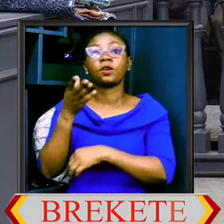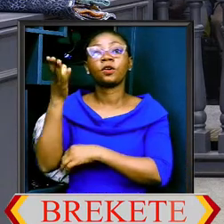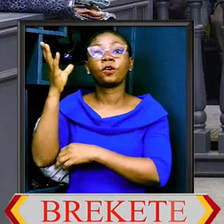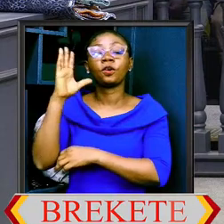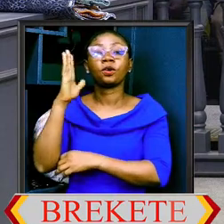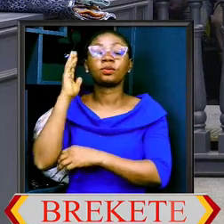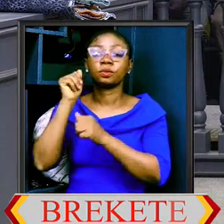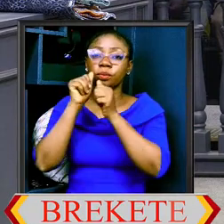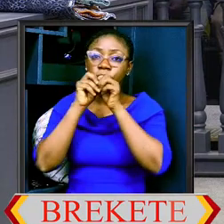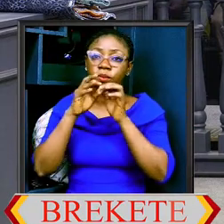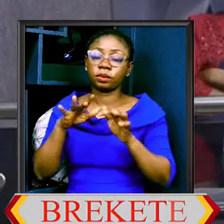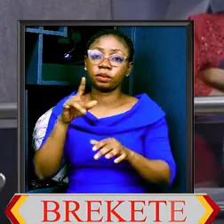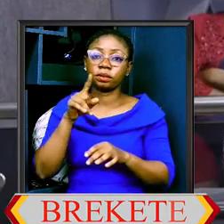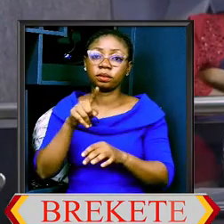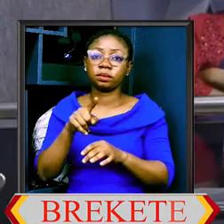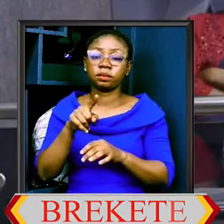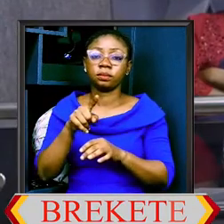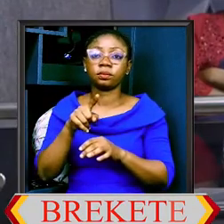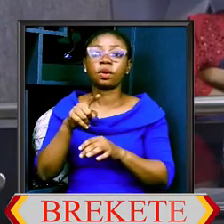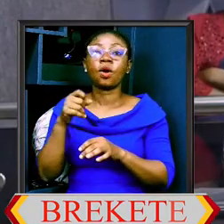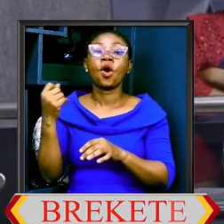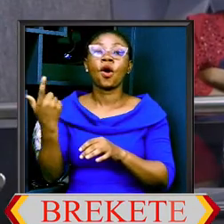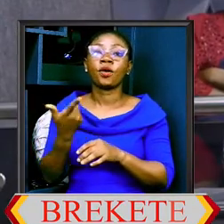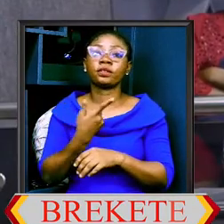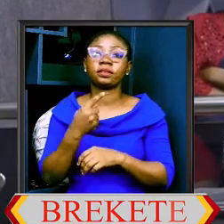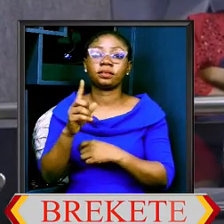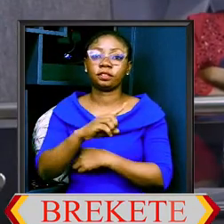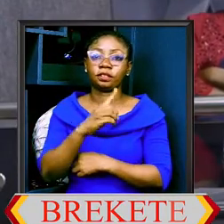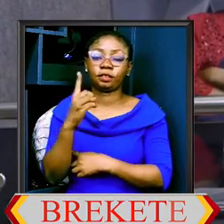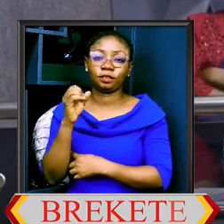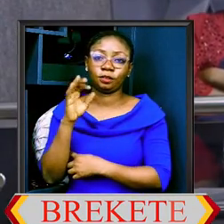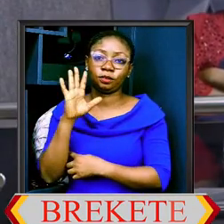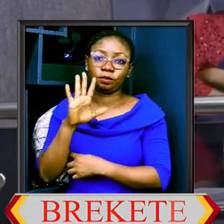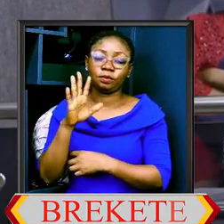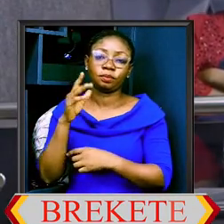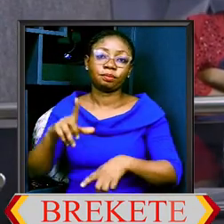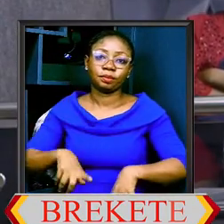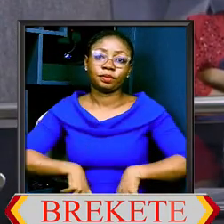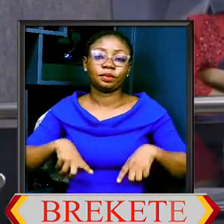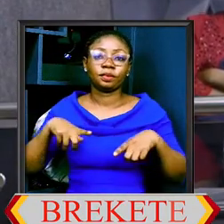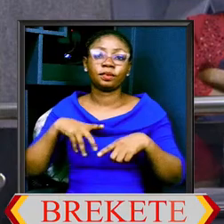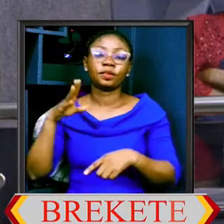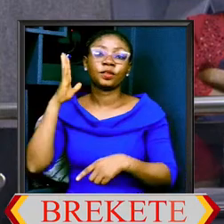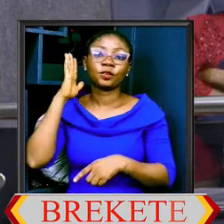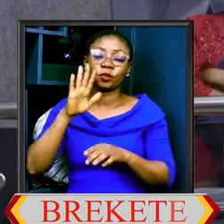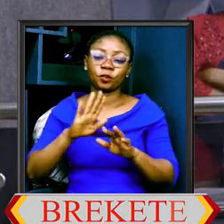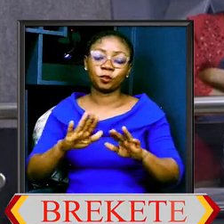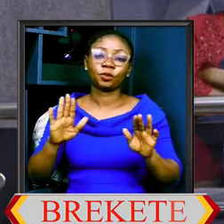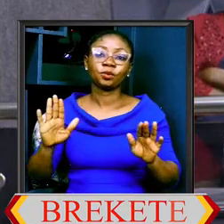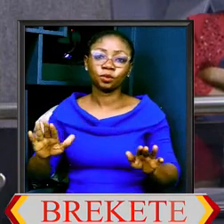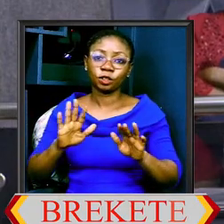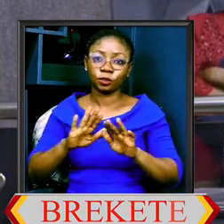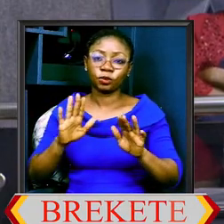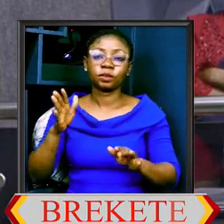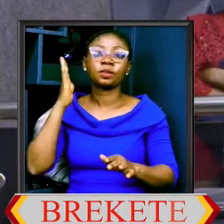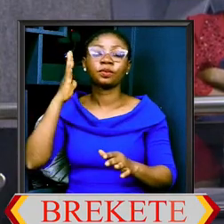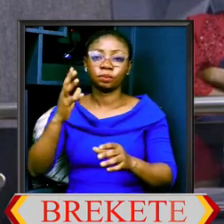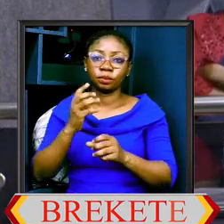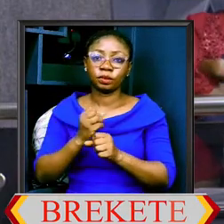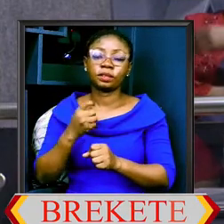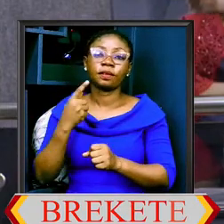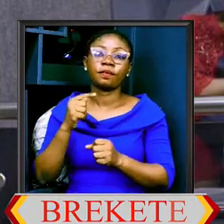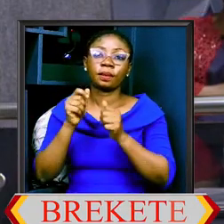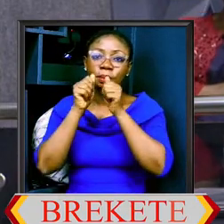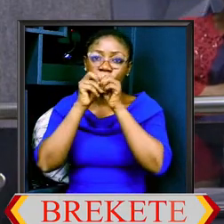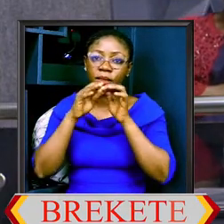will bless you all the days of your life. Your children will receive the blessing.